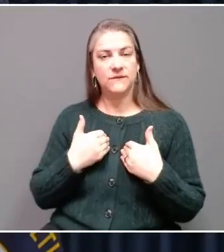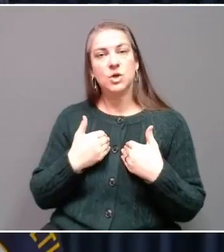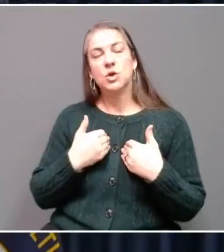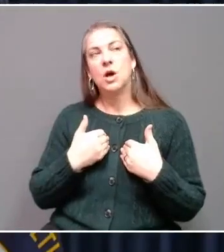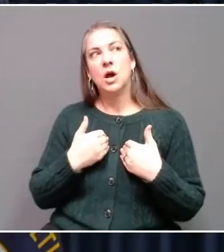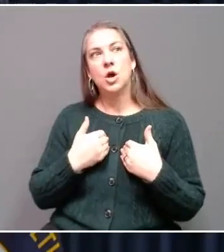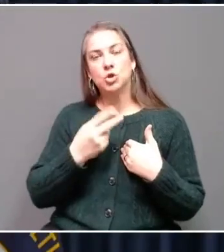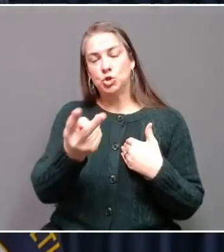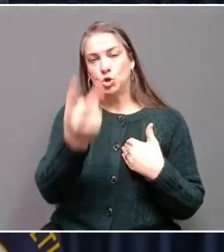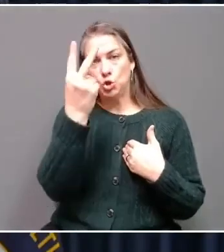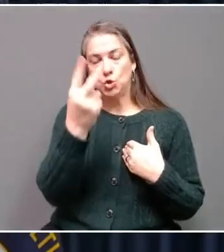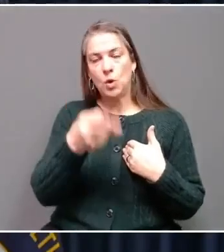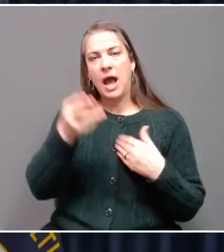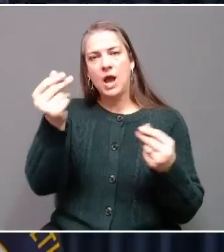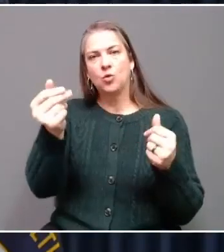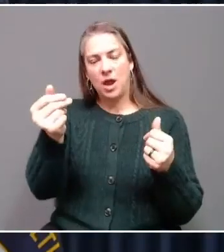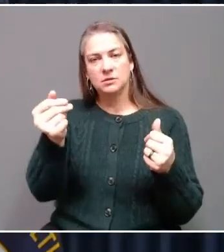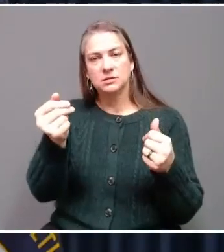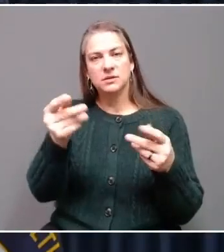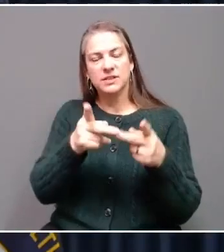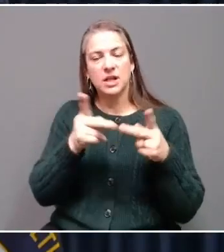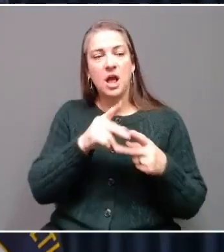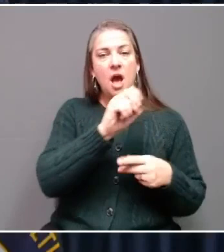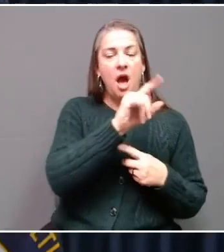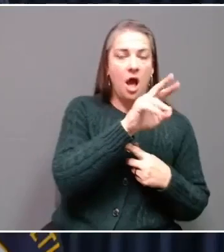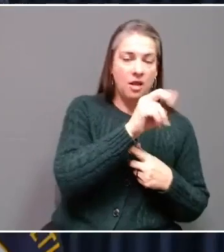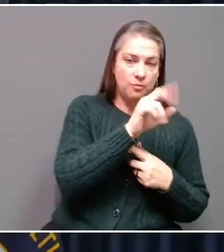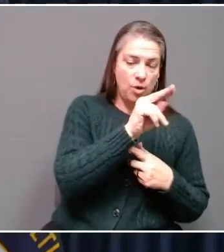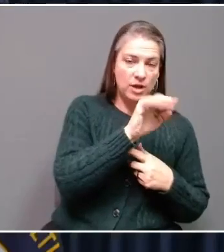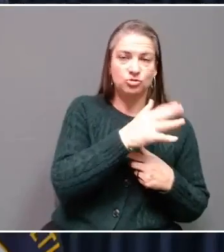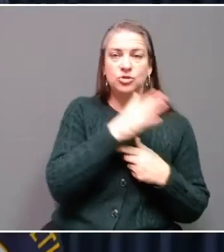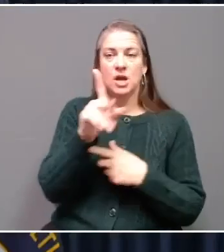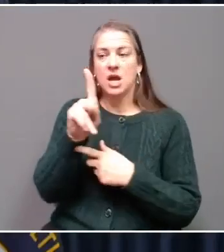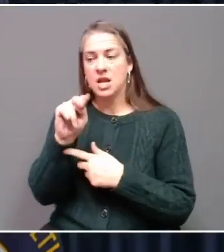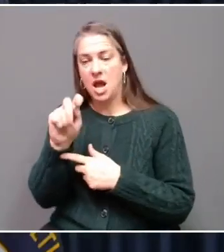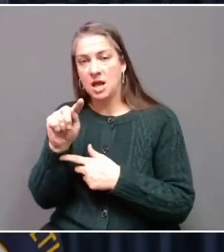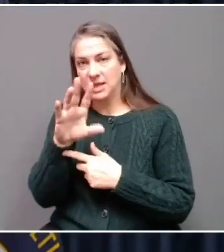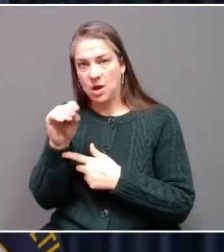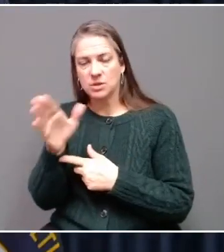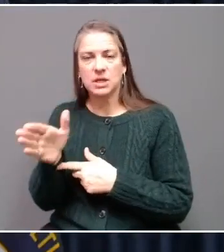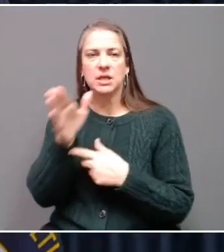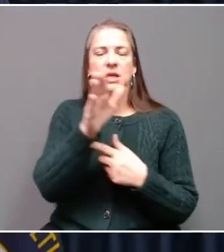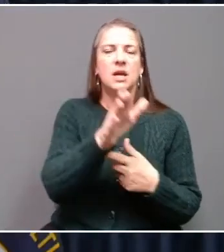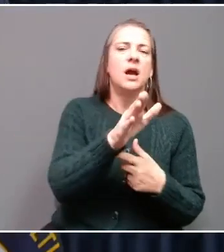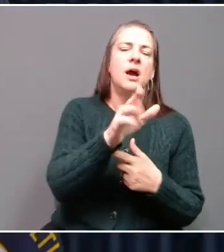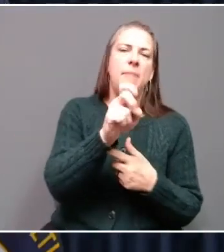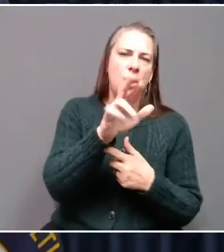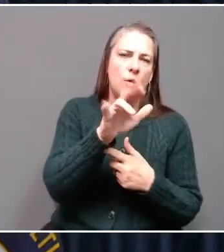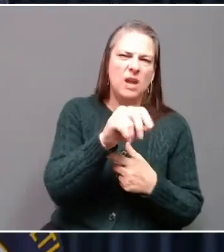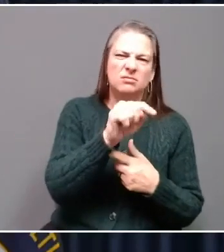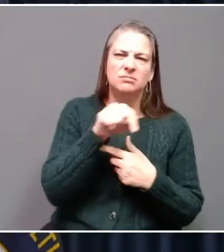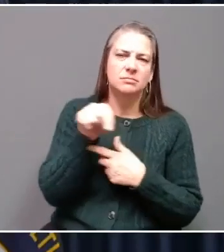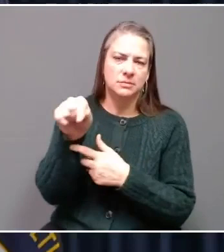ground facilities, Olive Branch in Knott County and Skyview in Perry County, with additional properties being considered. I get an